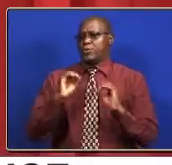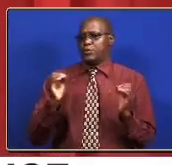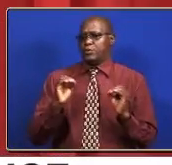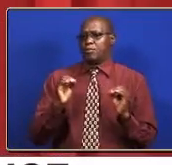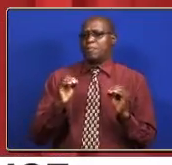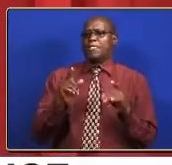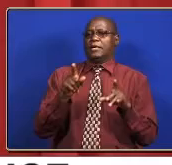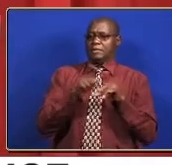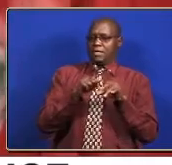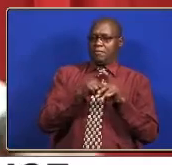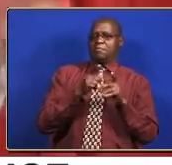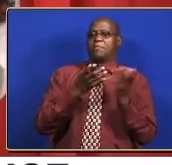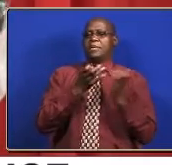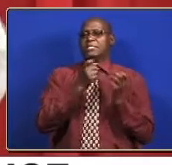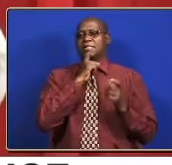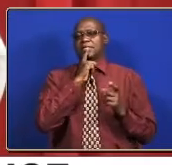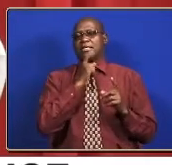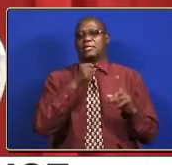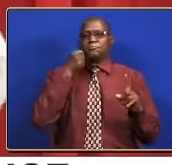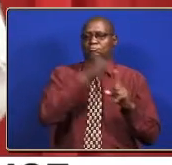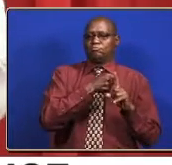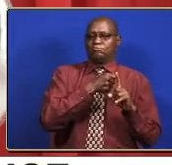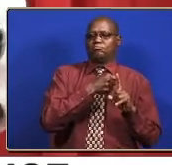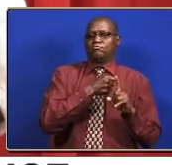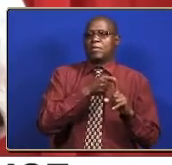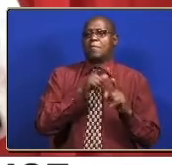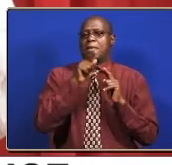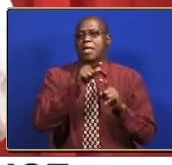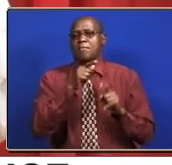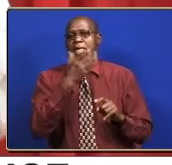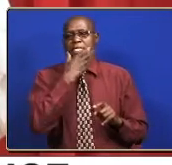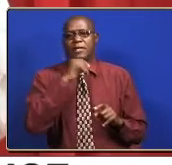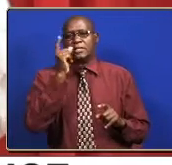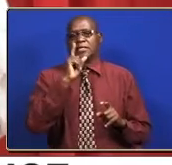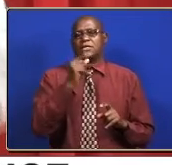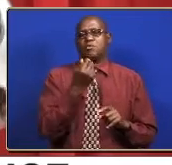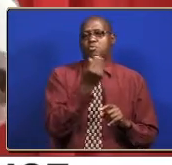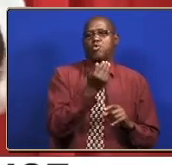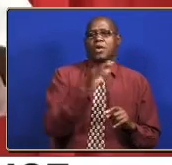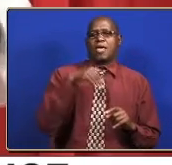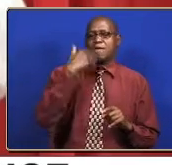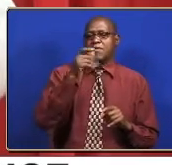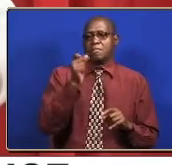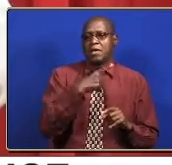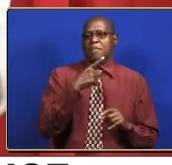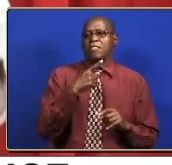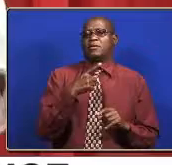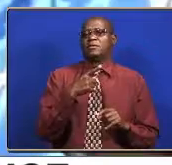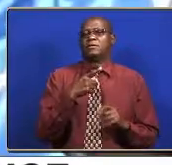businessman has also hit out at President Uhuru Kenyatta, alleging that he is borrowing every month to meet the budget deficit.